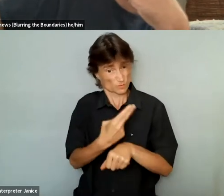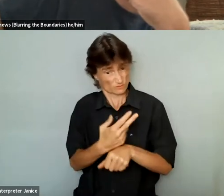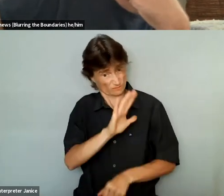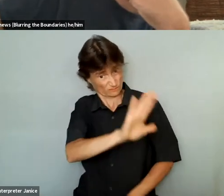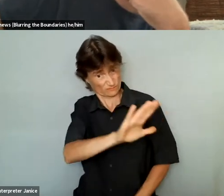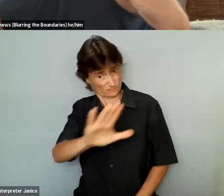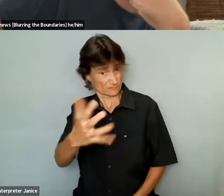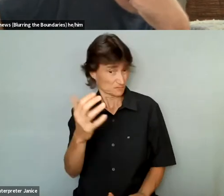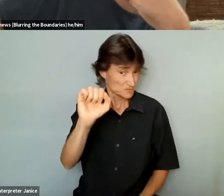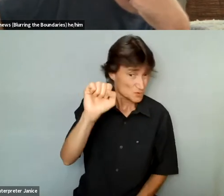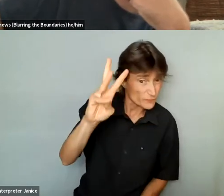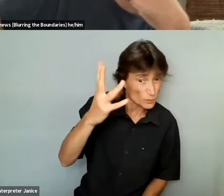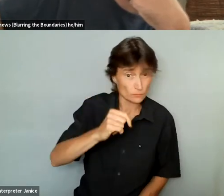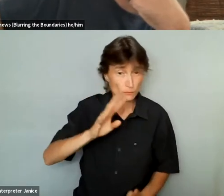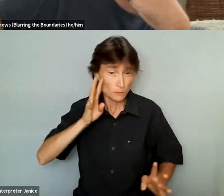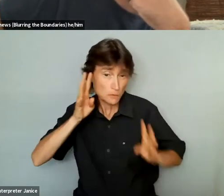being,